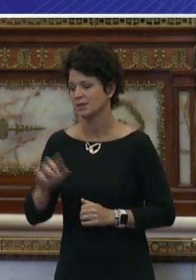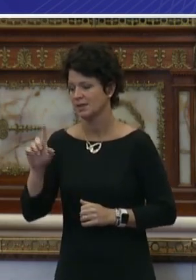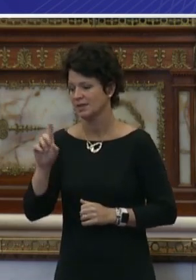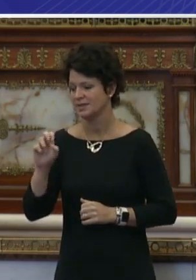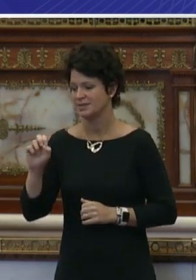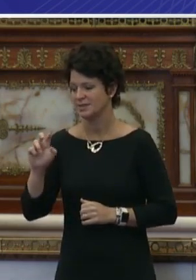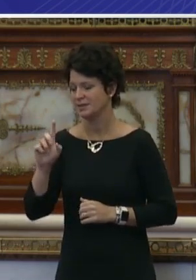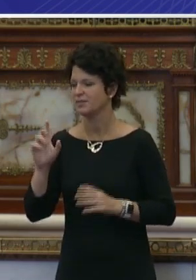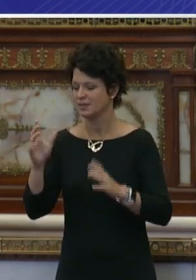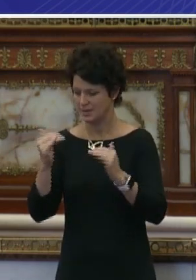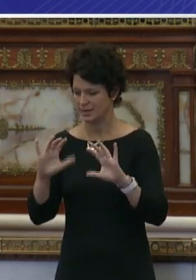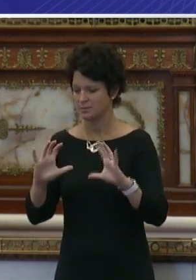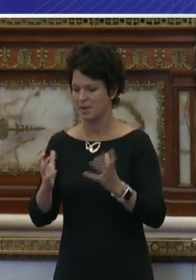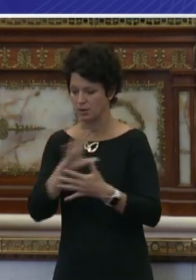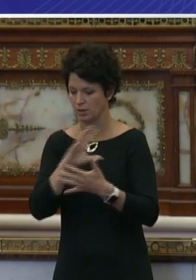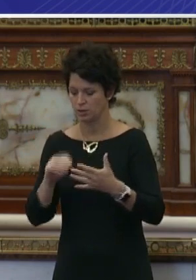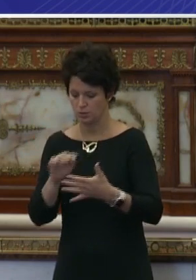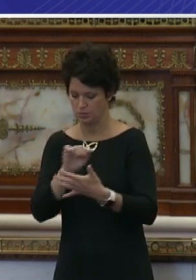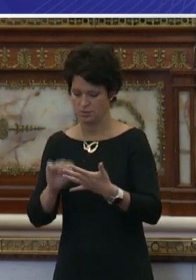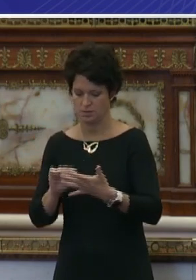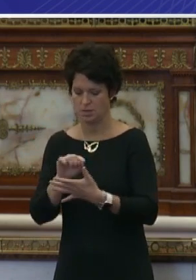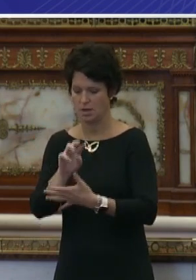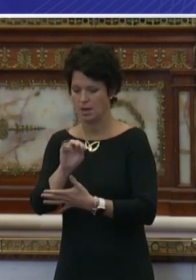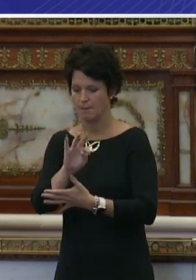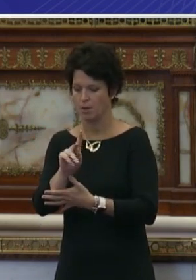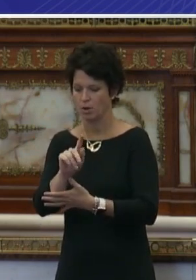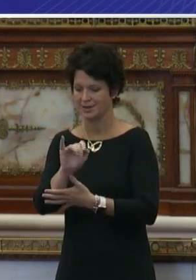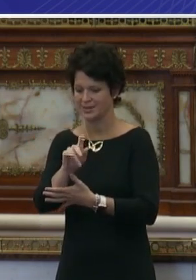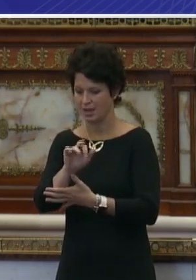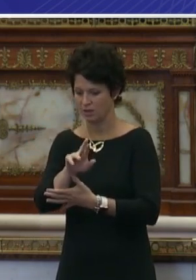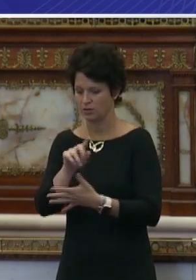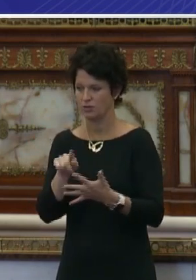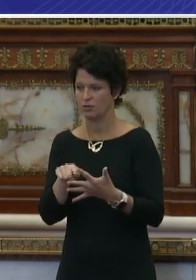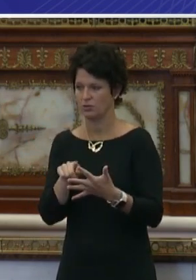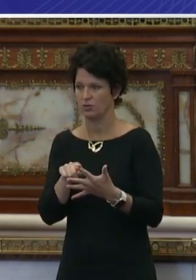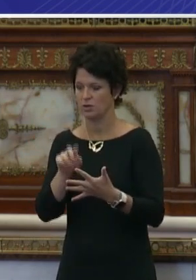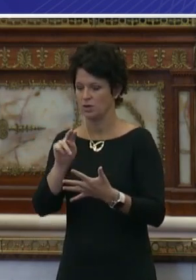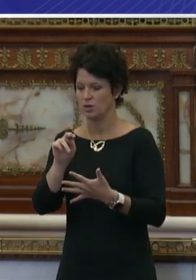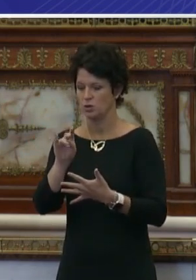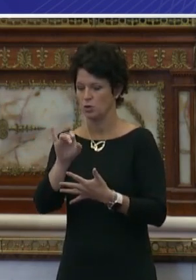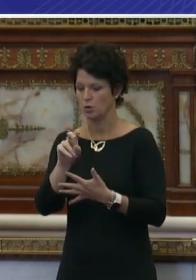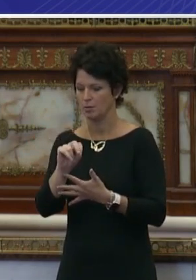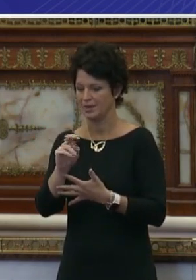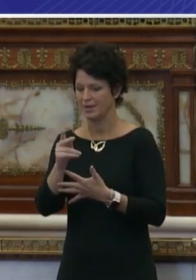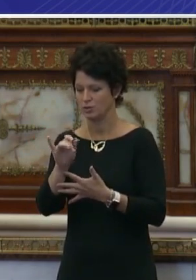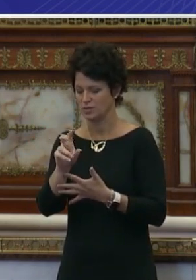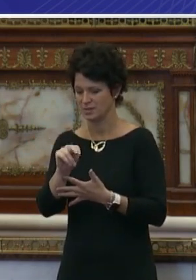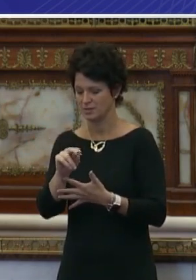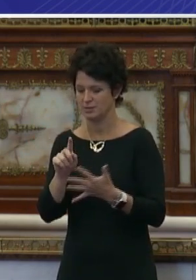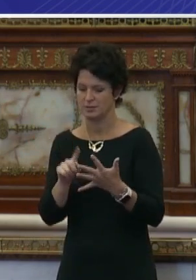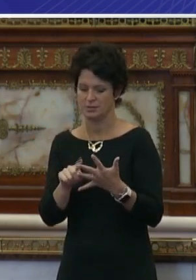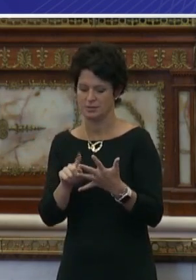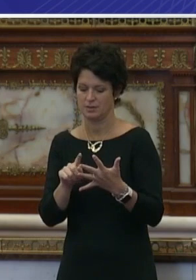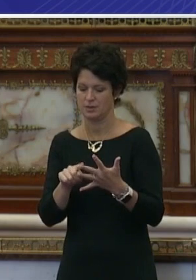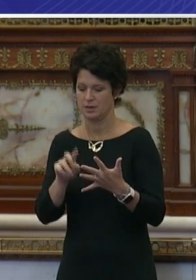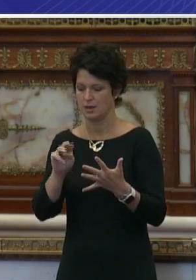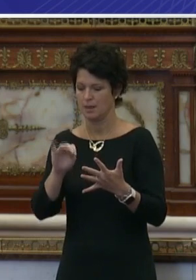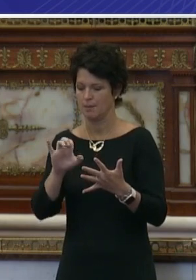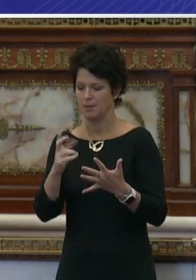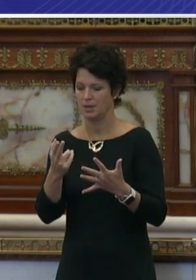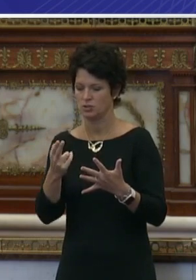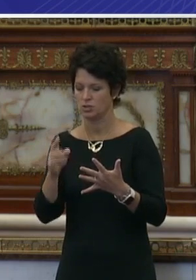The next panel includes Mark Tyler, Norman Henderson,